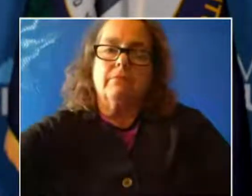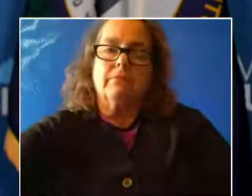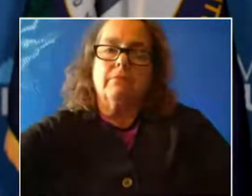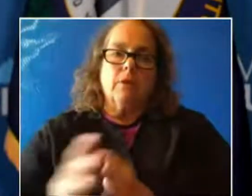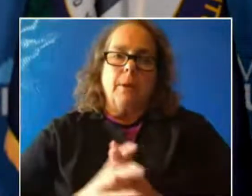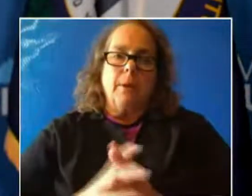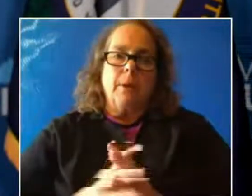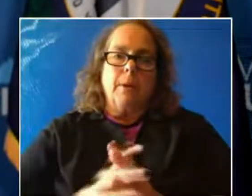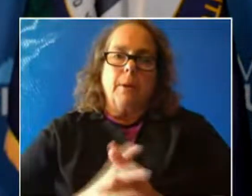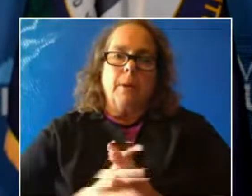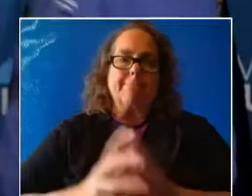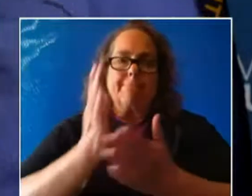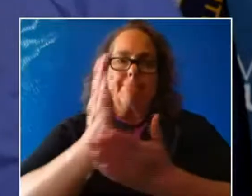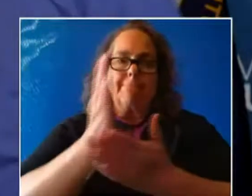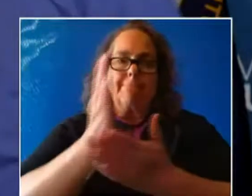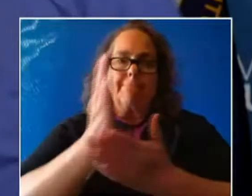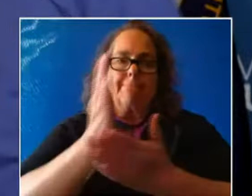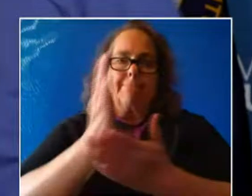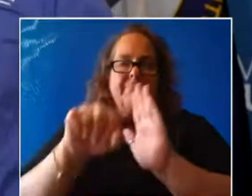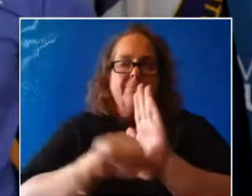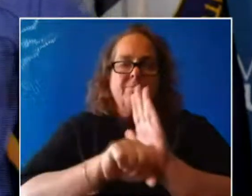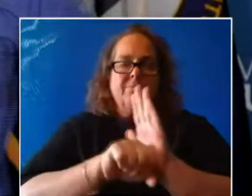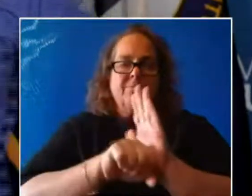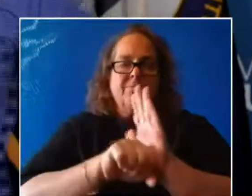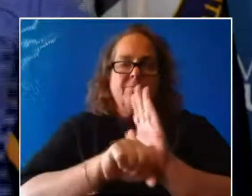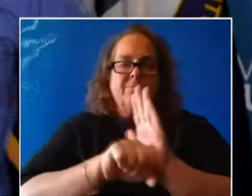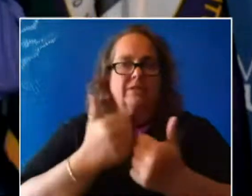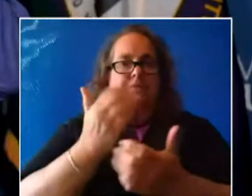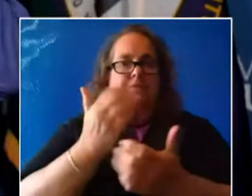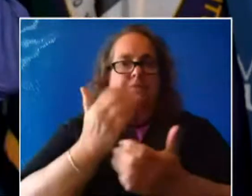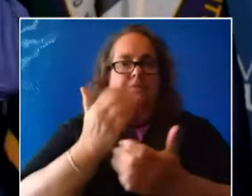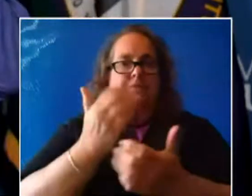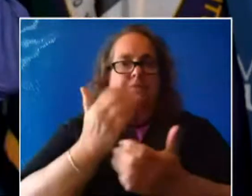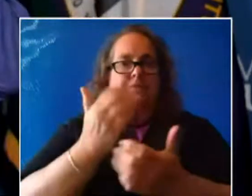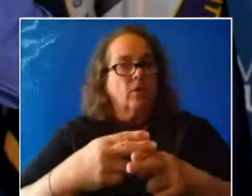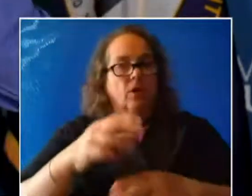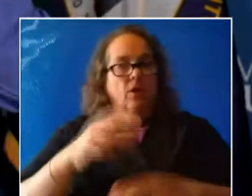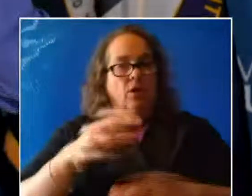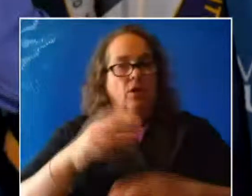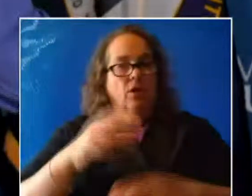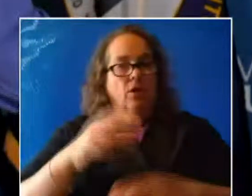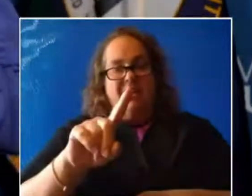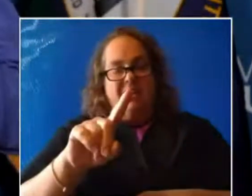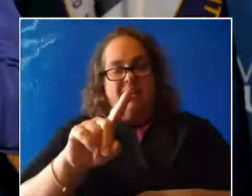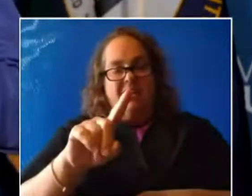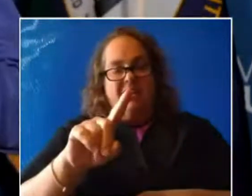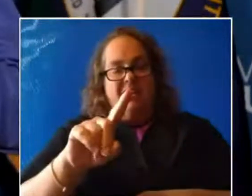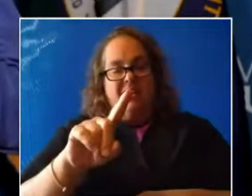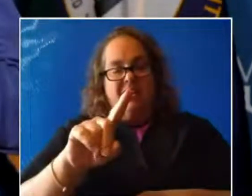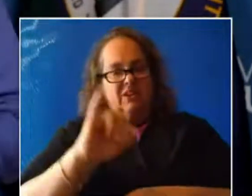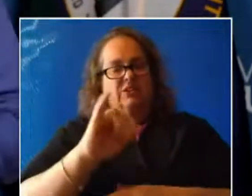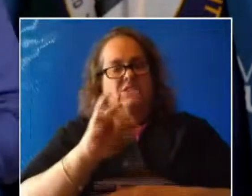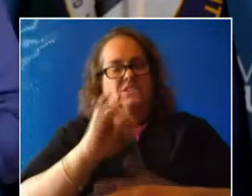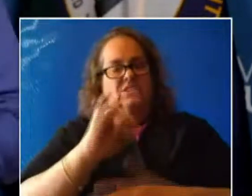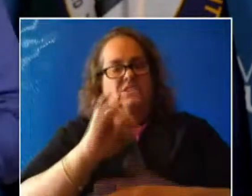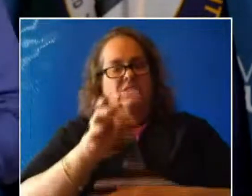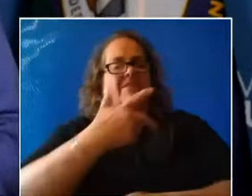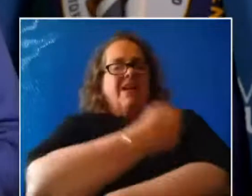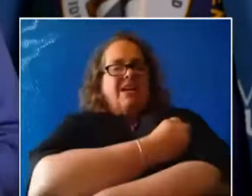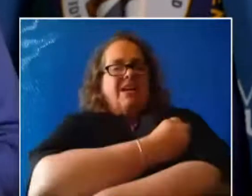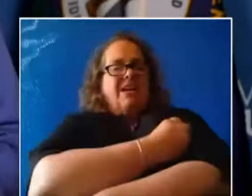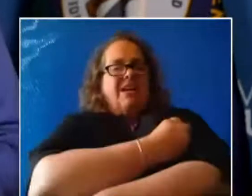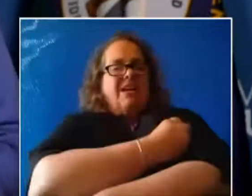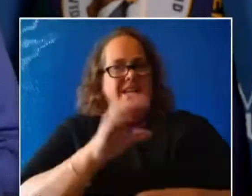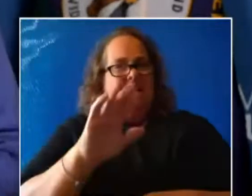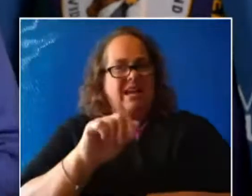called new COVID infections in people who've been vaccinated breakthrough cases. Do you think that term is problematic